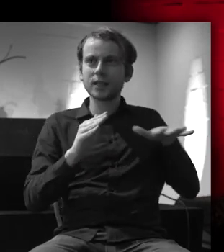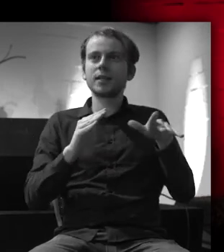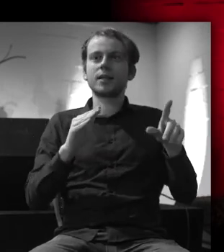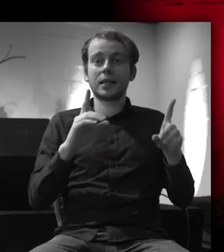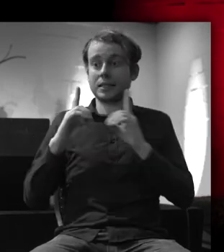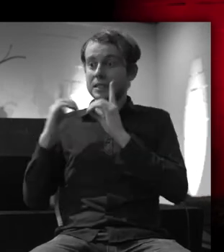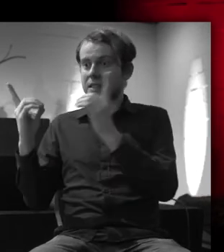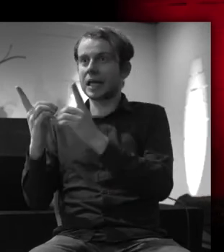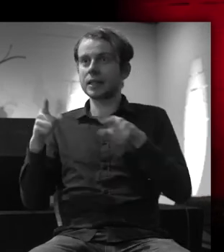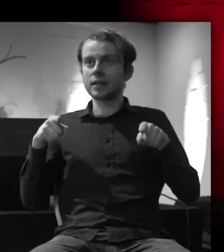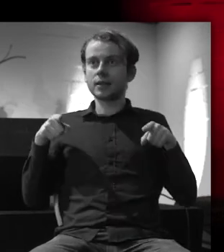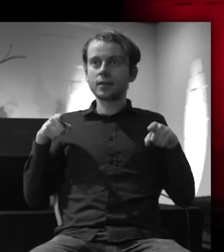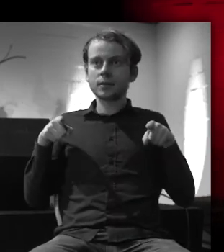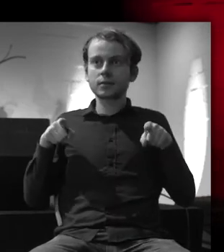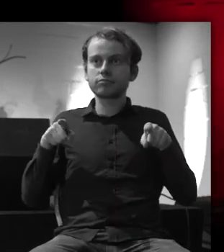chose ourselves.